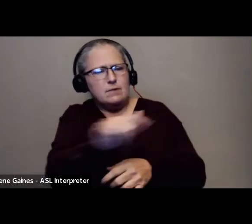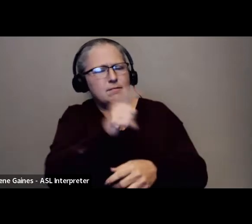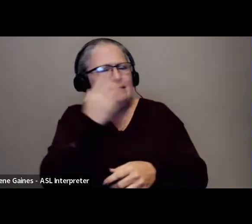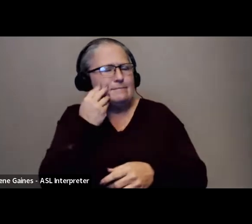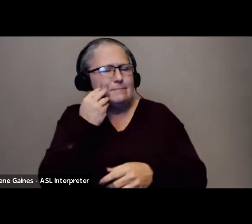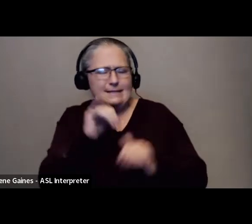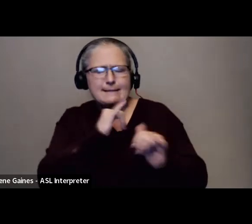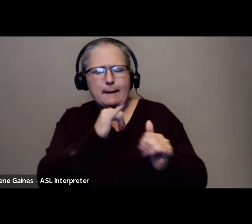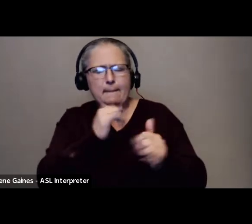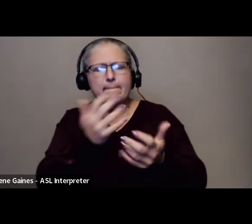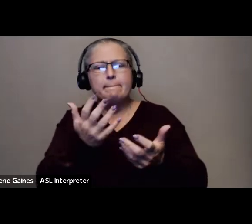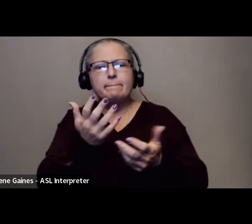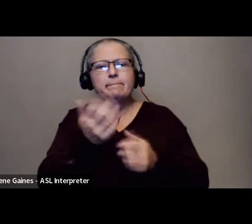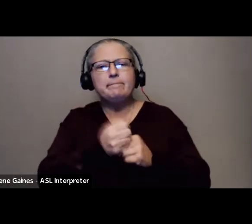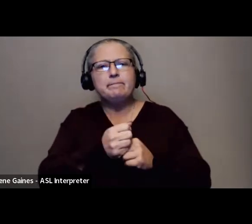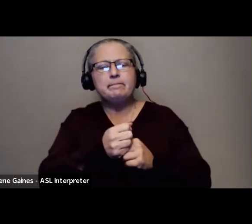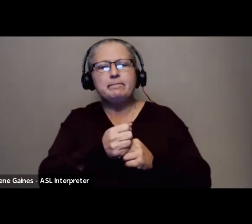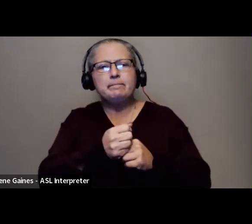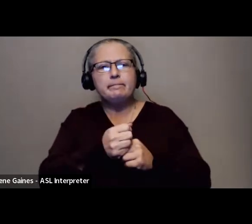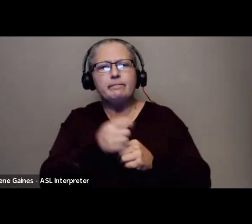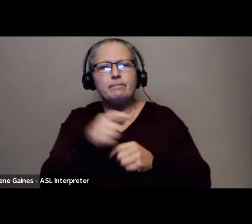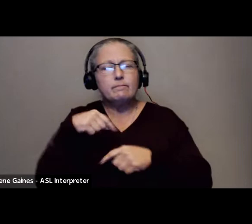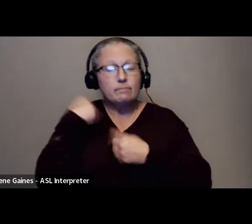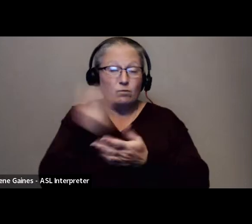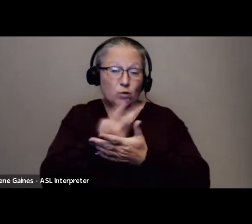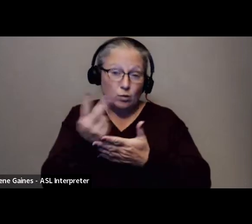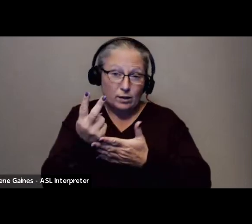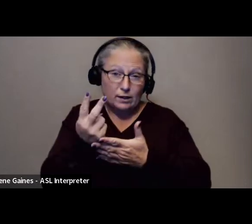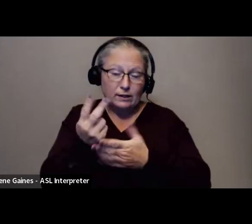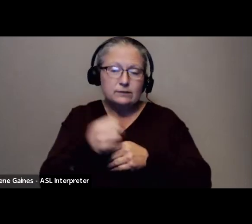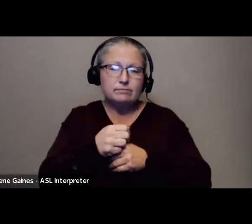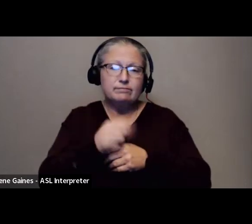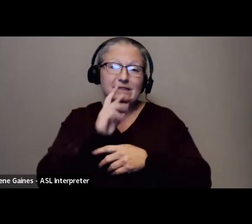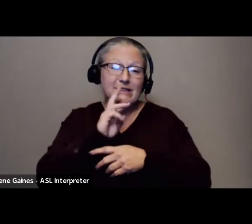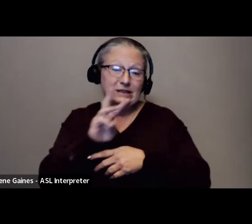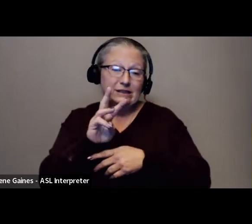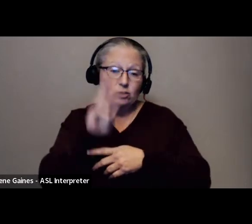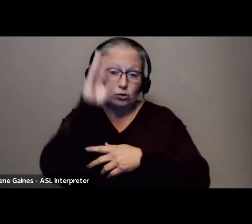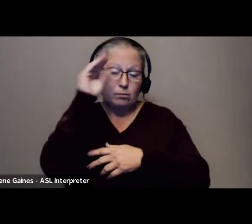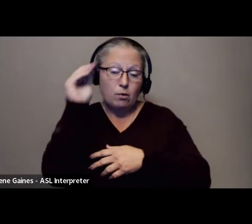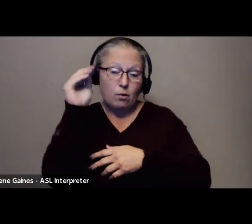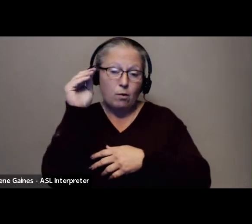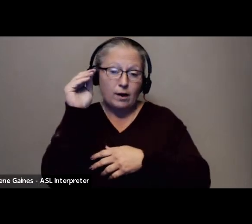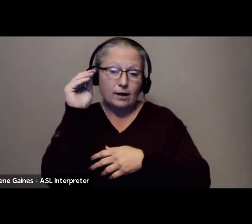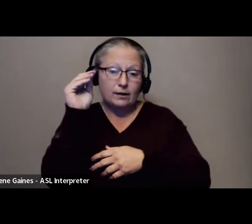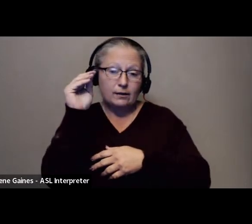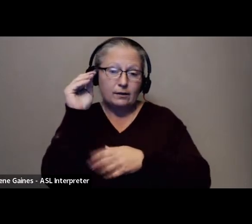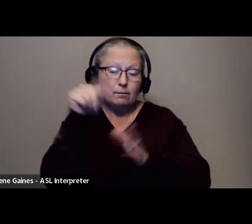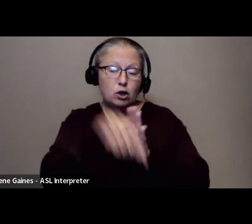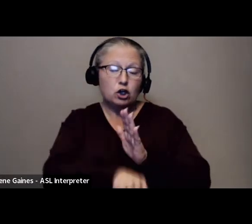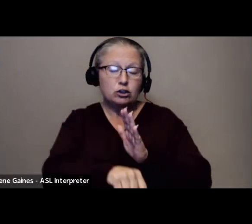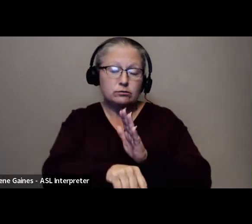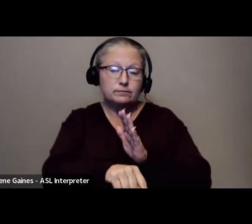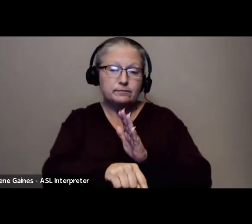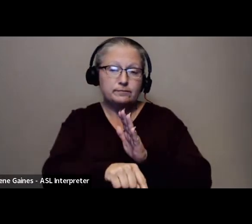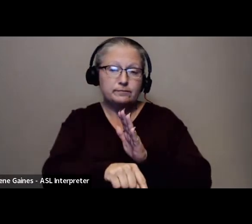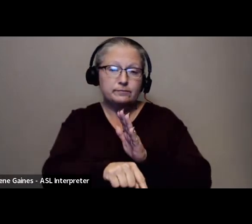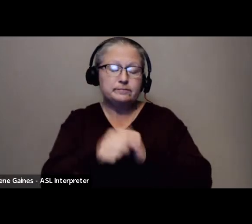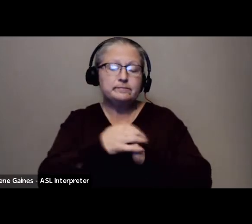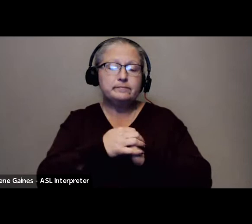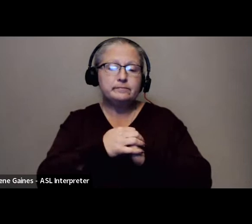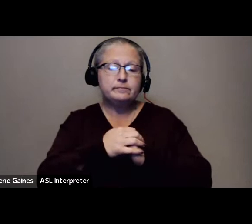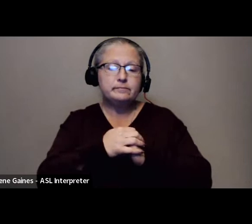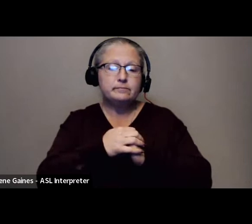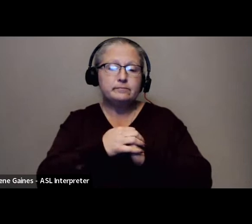In the past couple of weeks, we've had a 6-year-old boy murdered